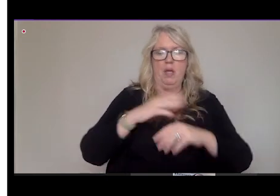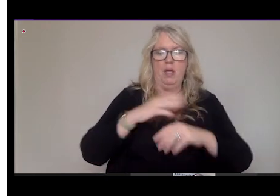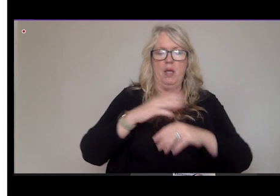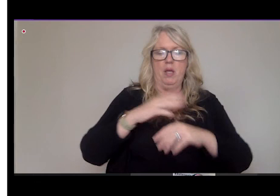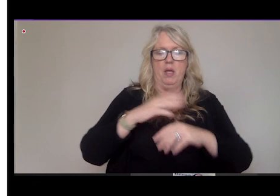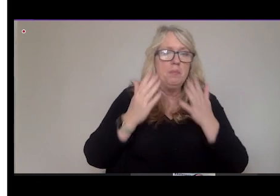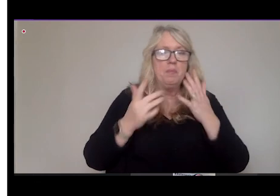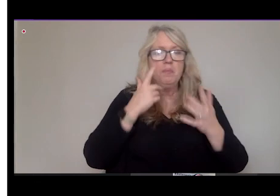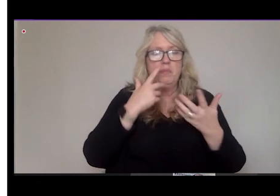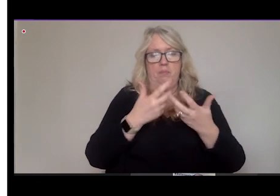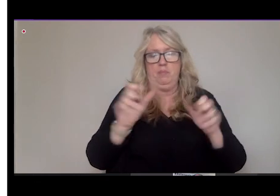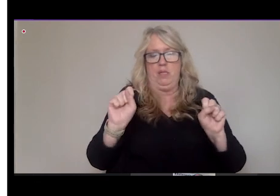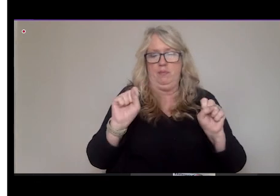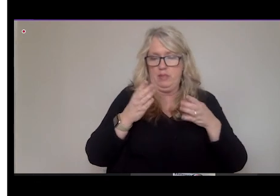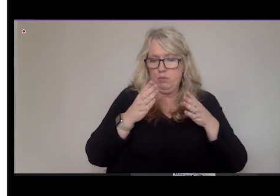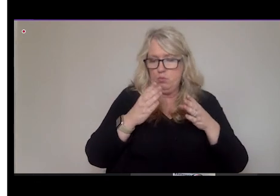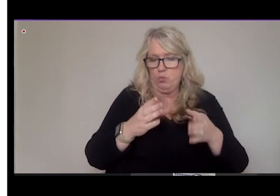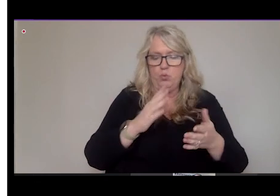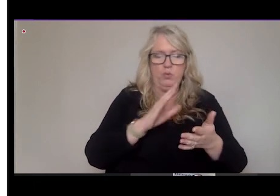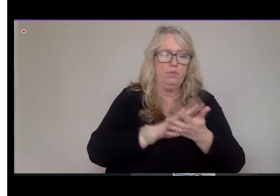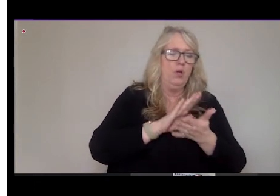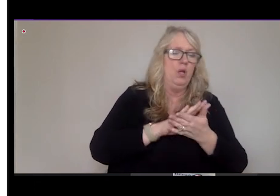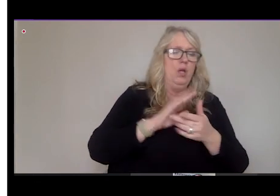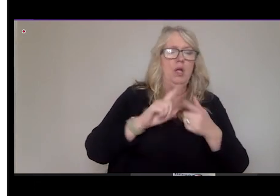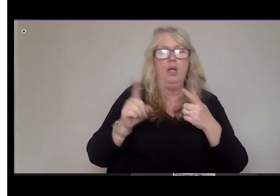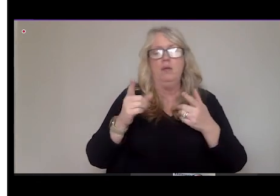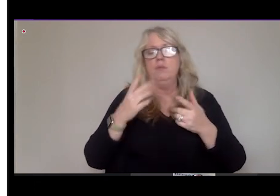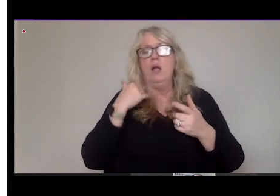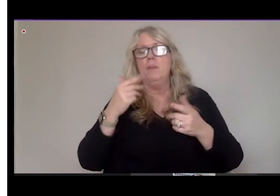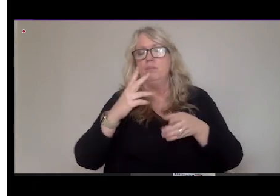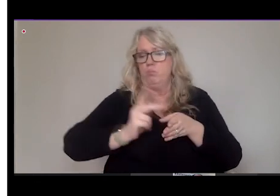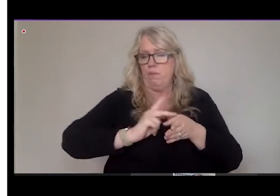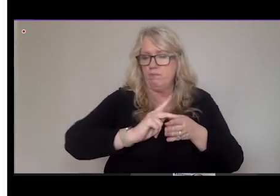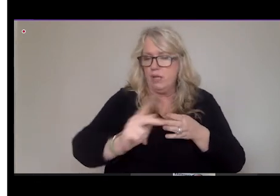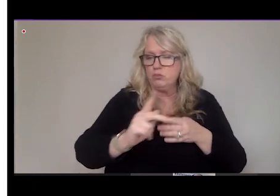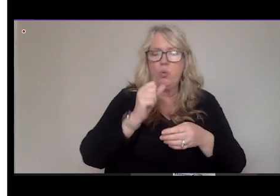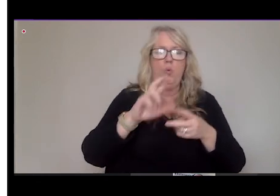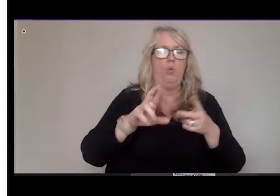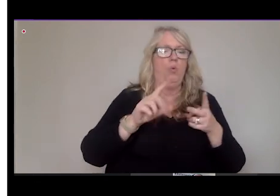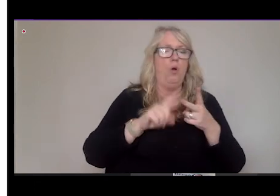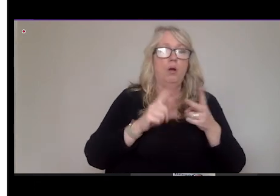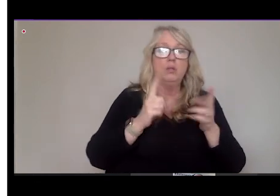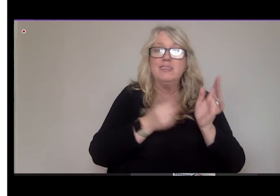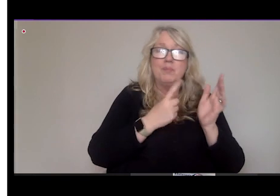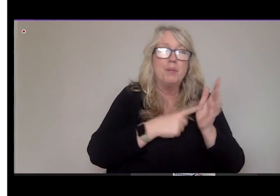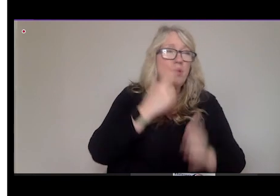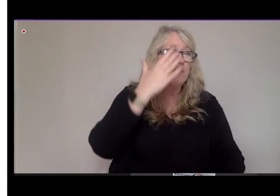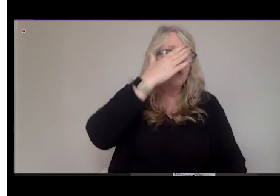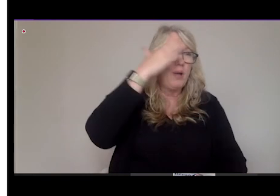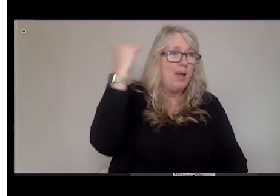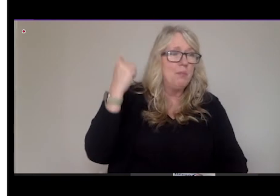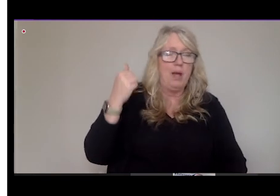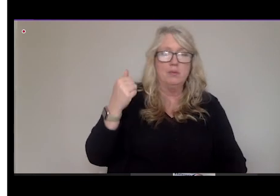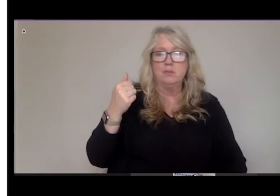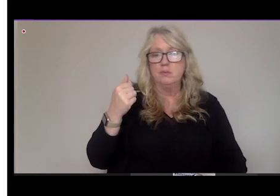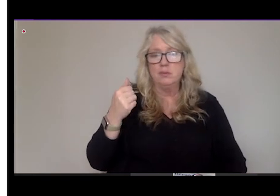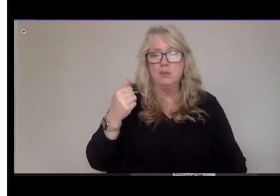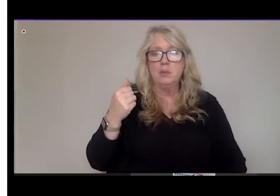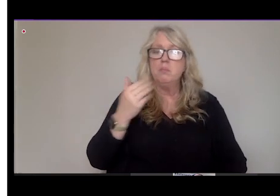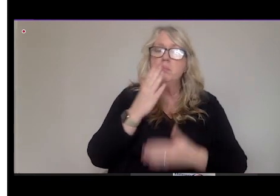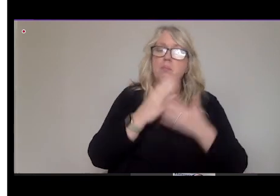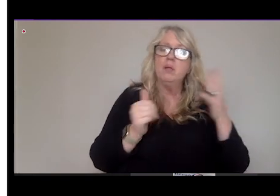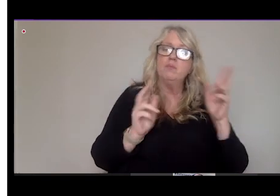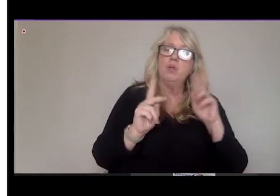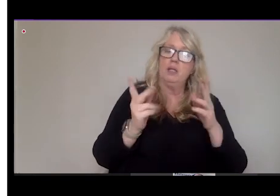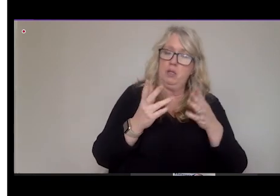rehab professionals. You may have safe routes to schools professionals. Pupil transportation professionals are often forgotten